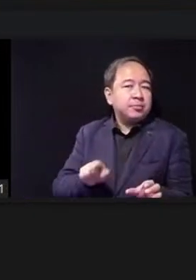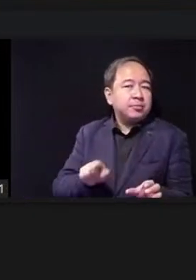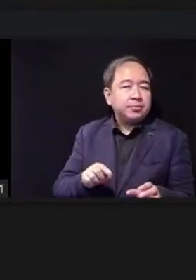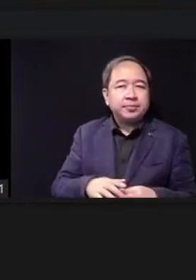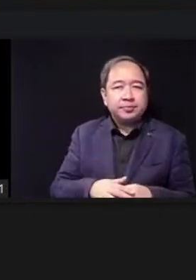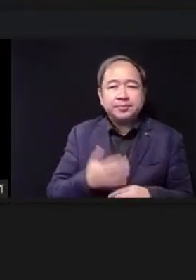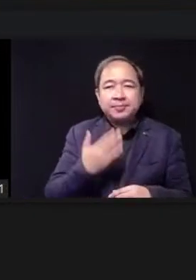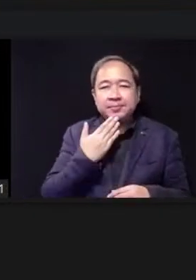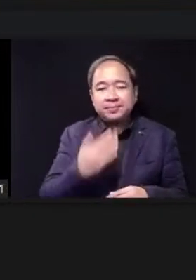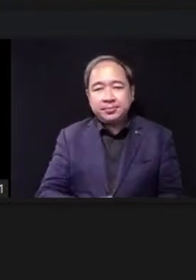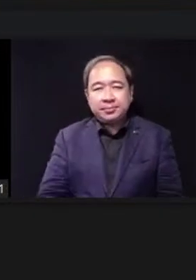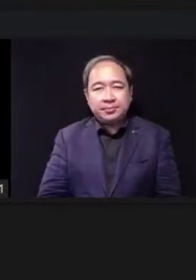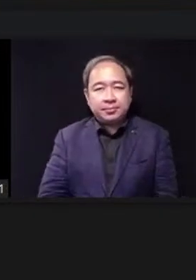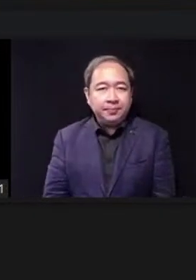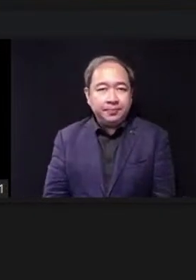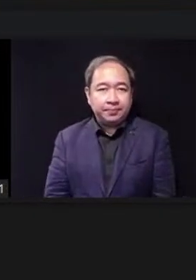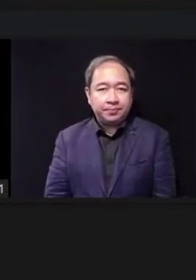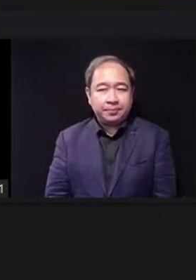Thank you.